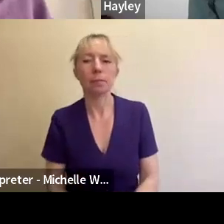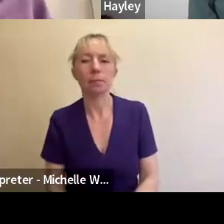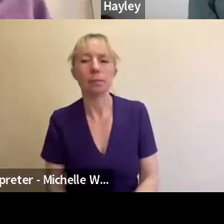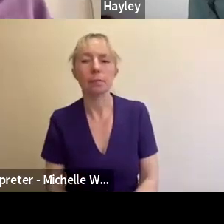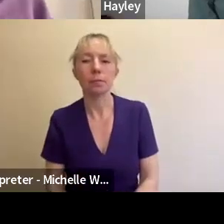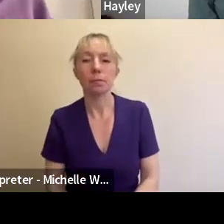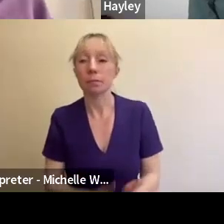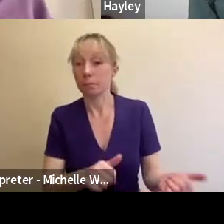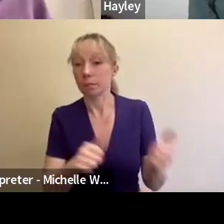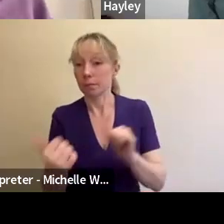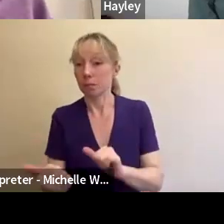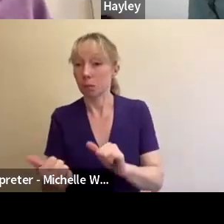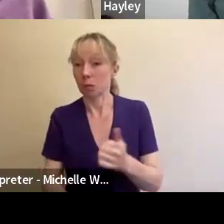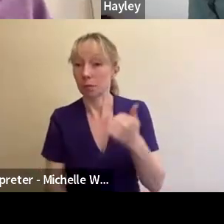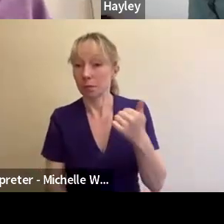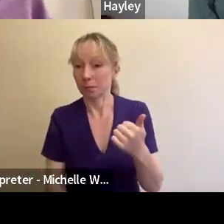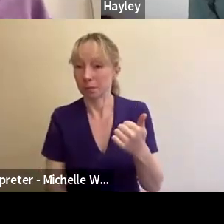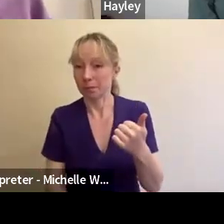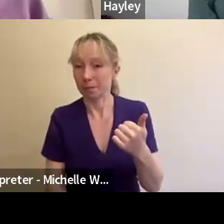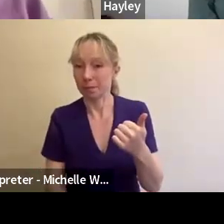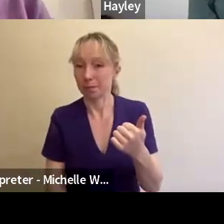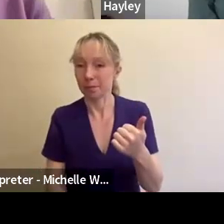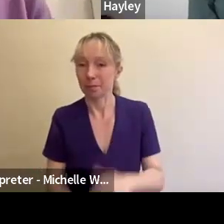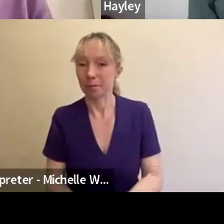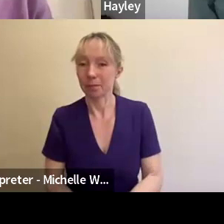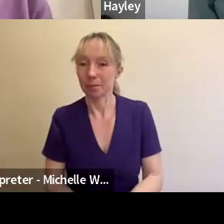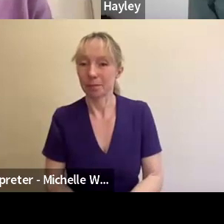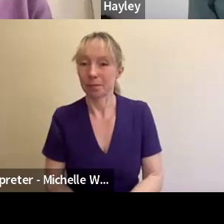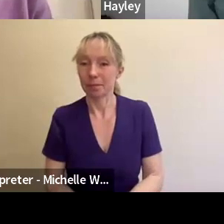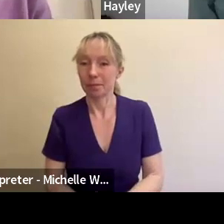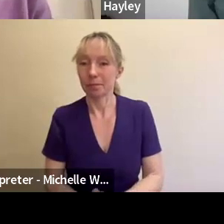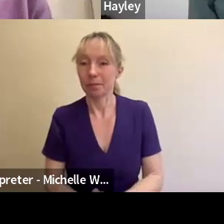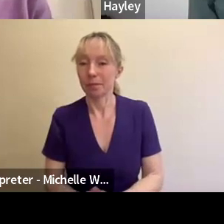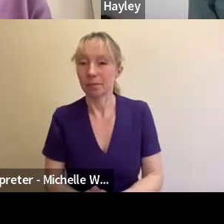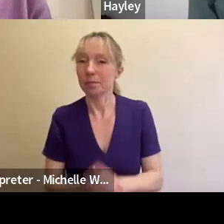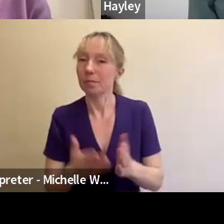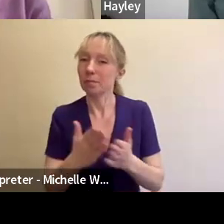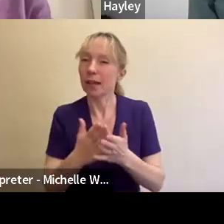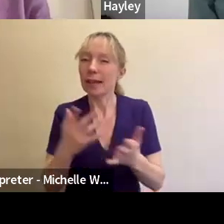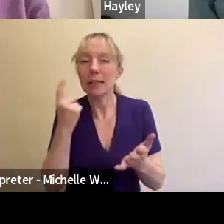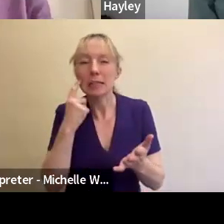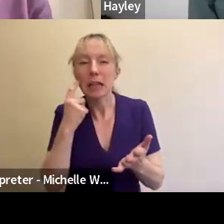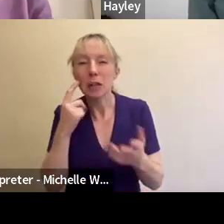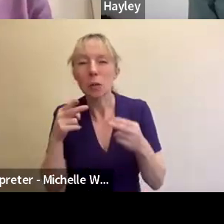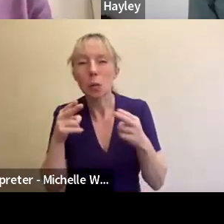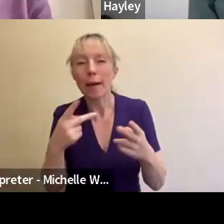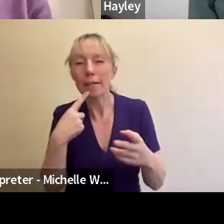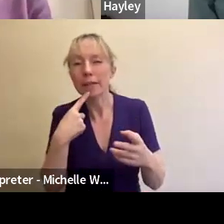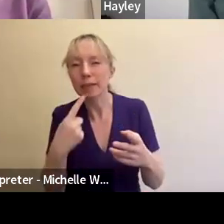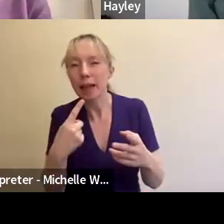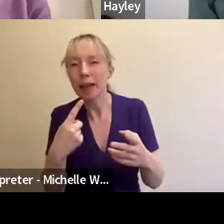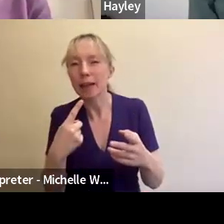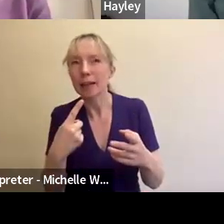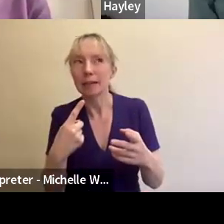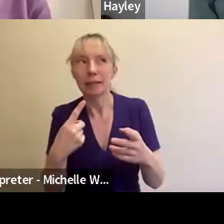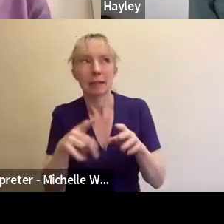So if the situation is it, or what prayer should we pray, that means it's a very subtle way of saying that it's a very widespread, and it's